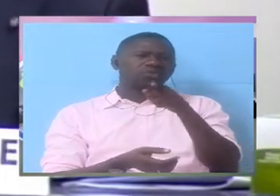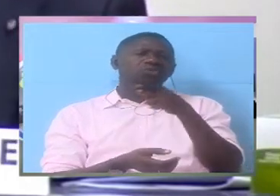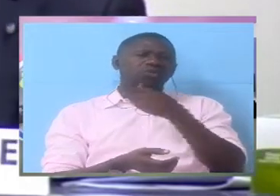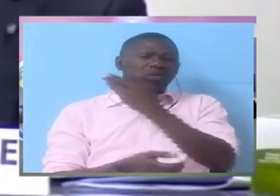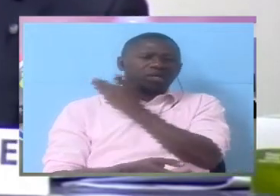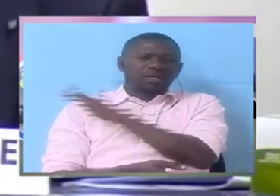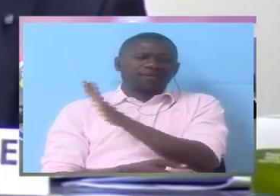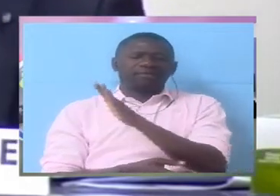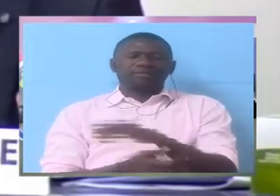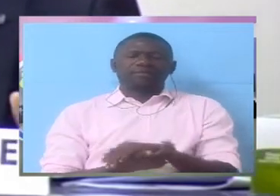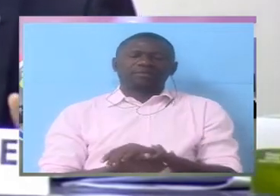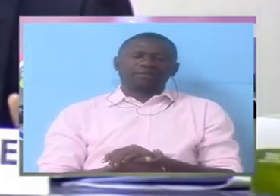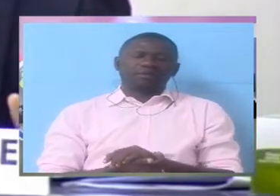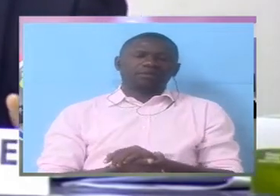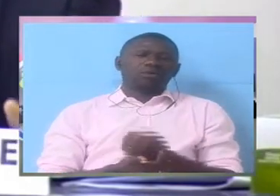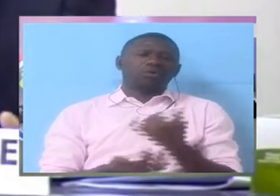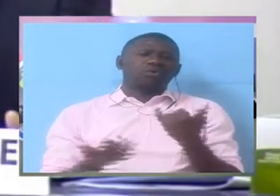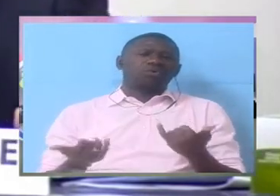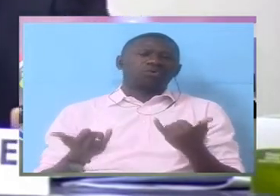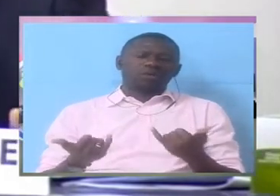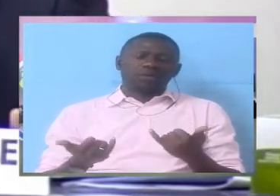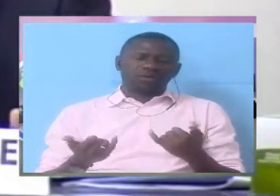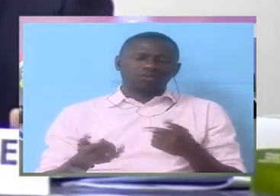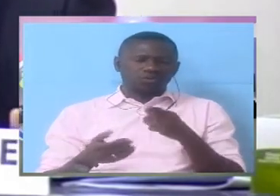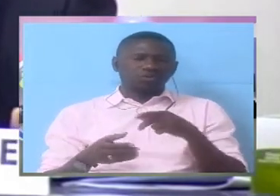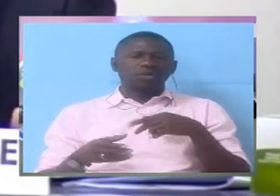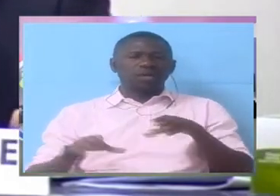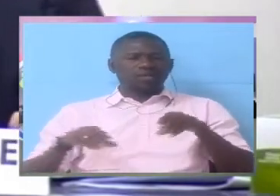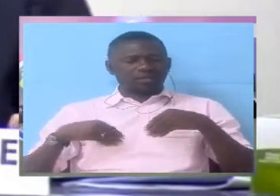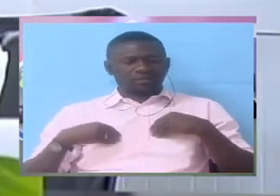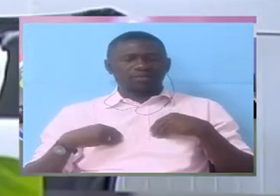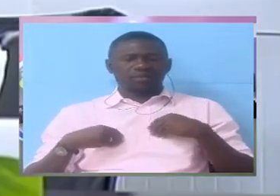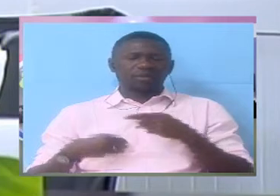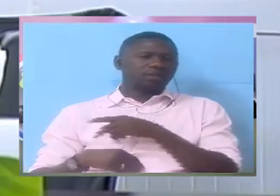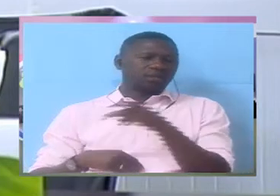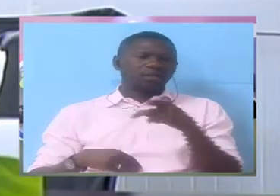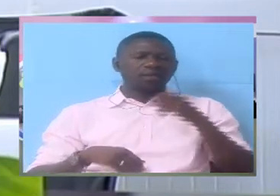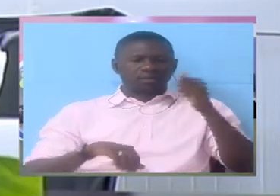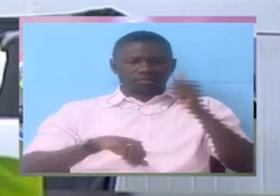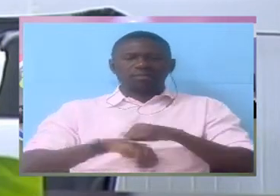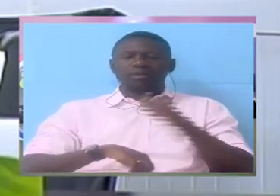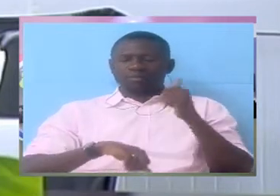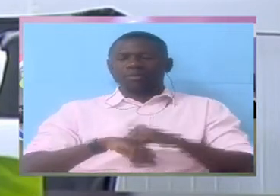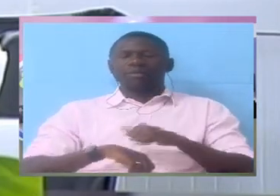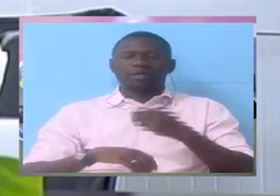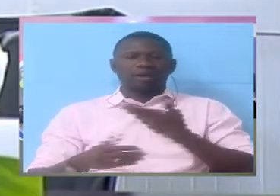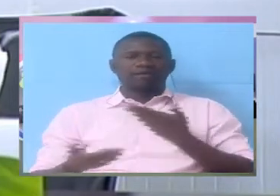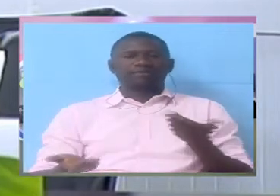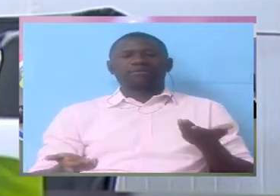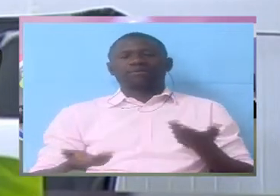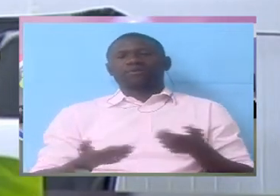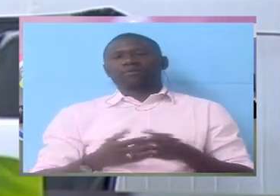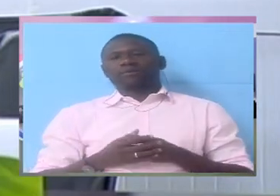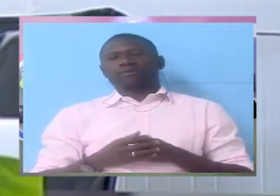It's only now you are admitting that they were beaten. Yes, counsel.